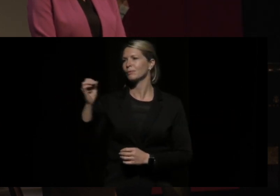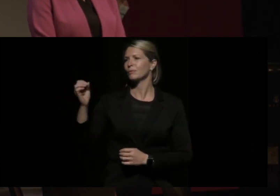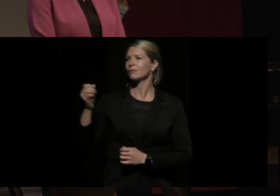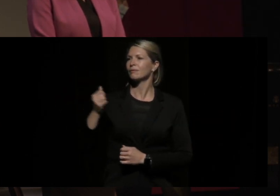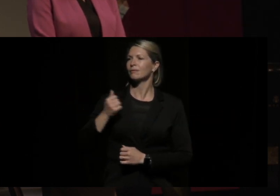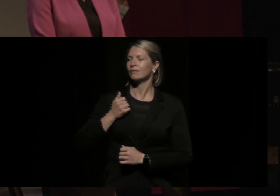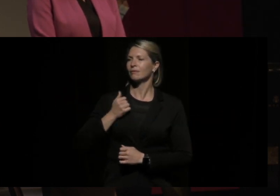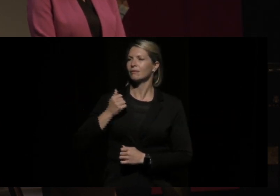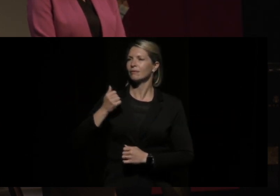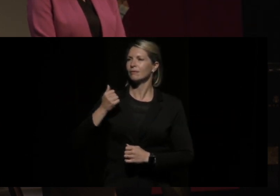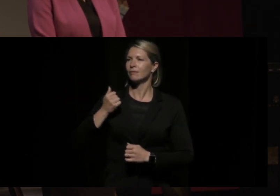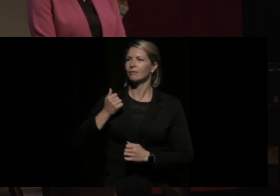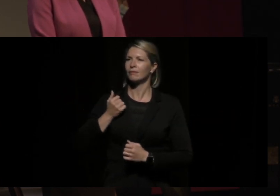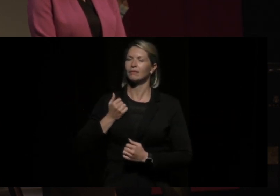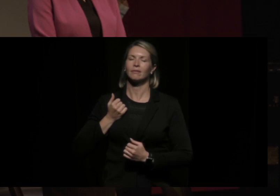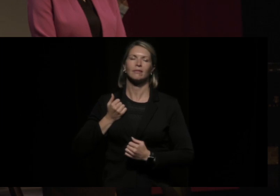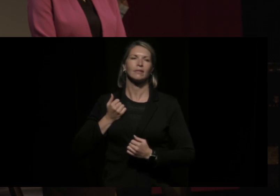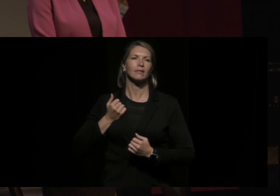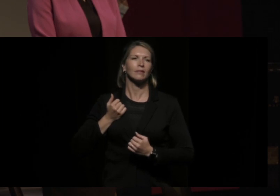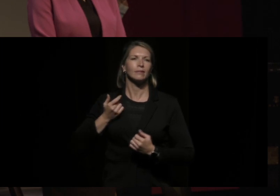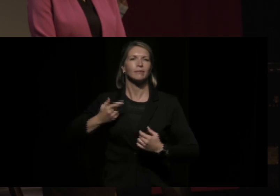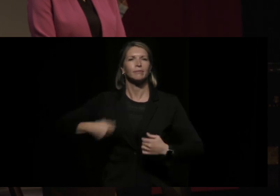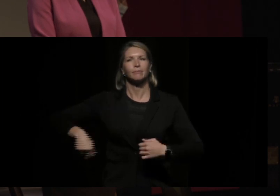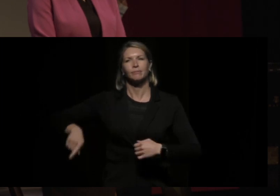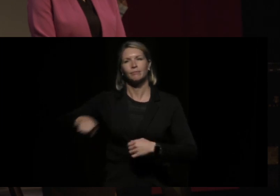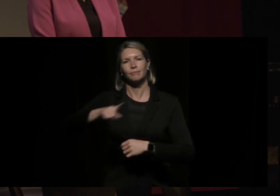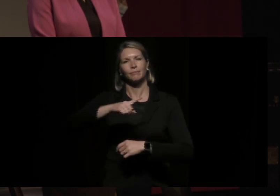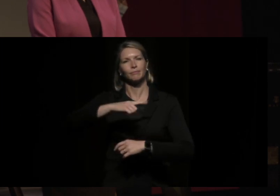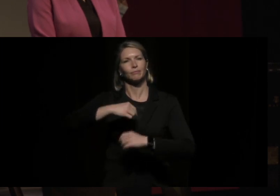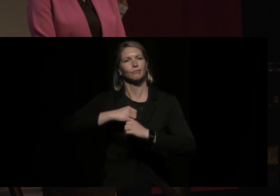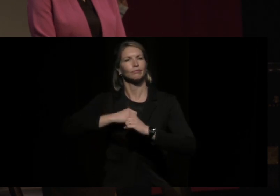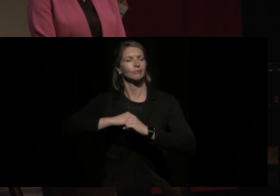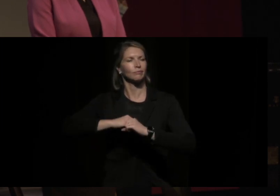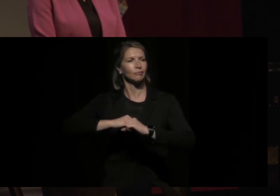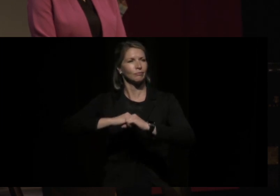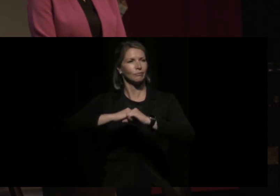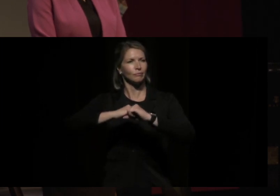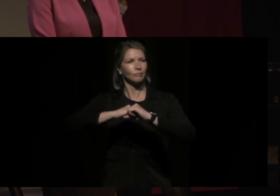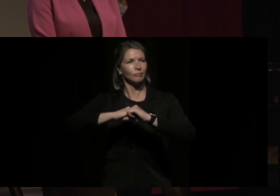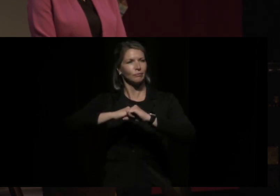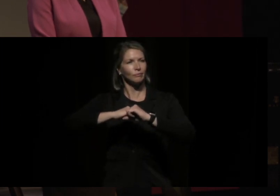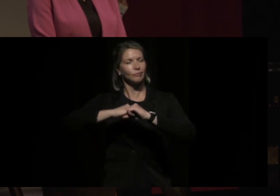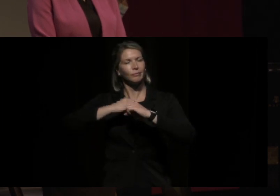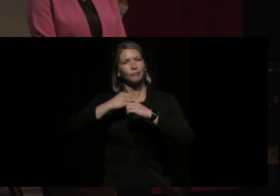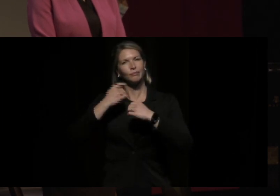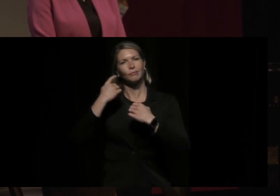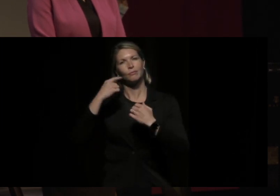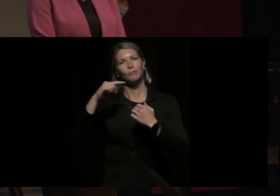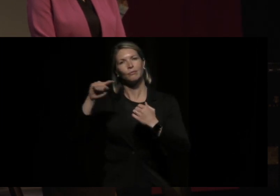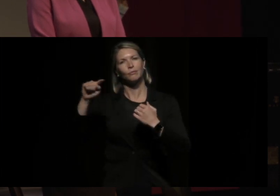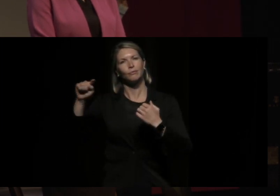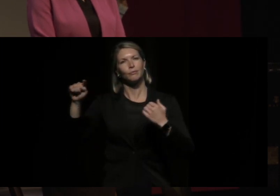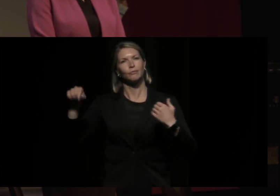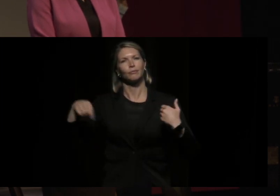O Canada, we stand on guard